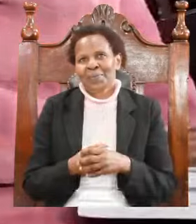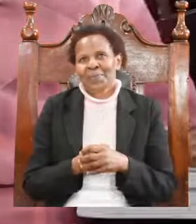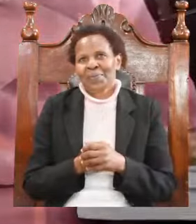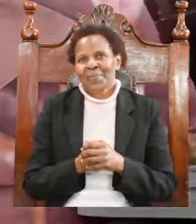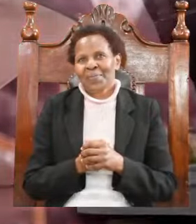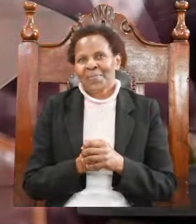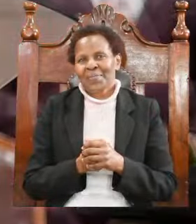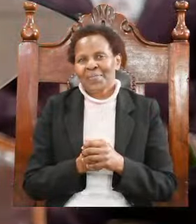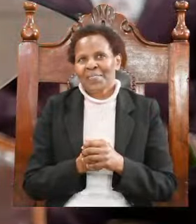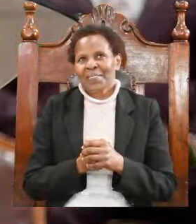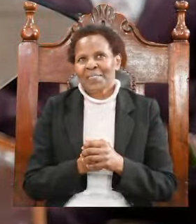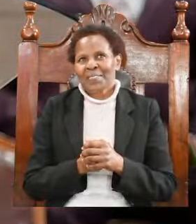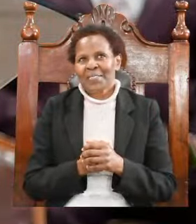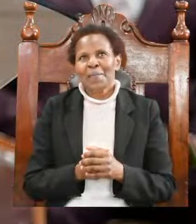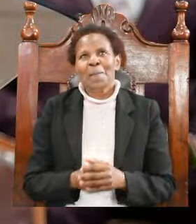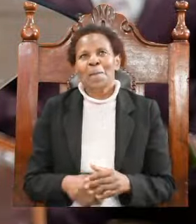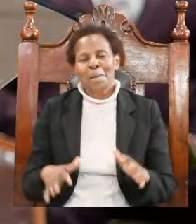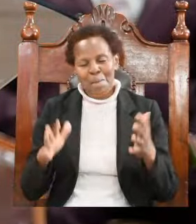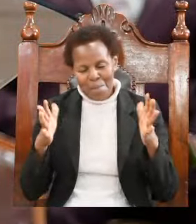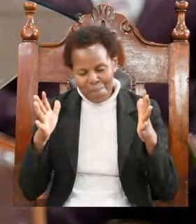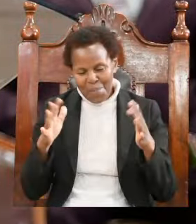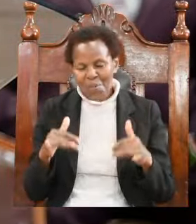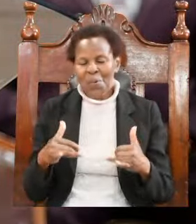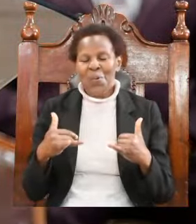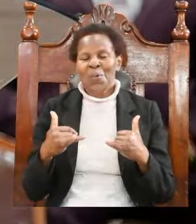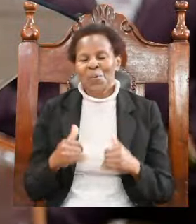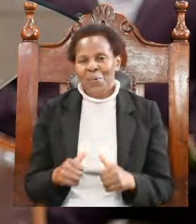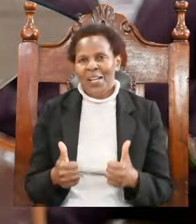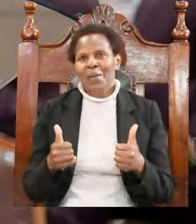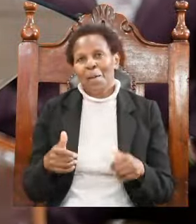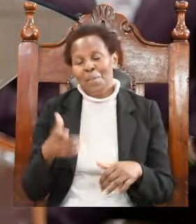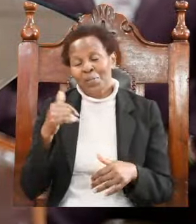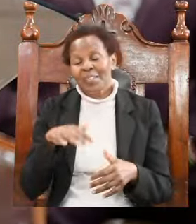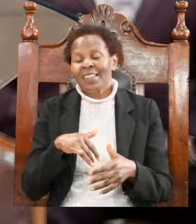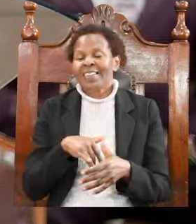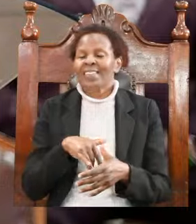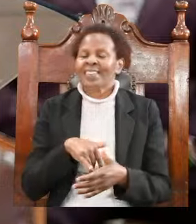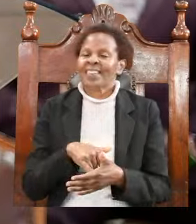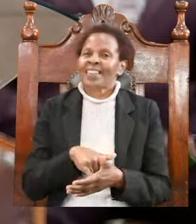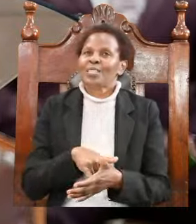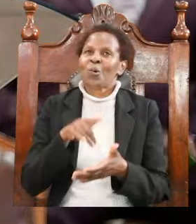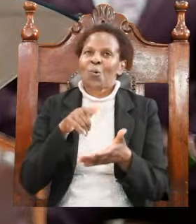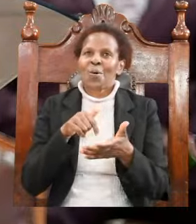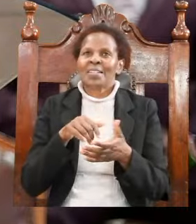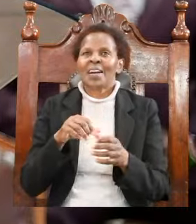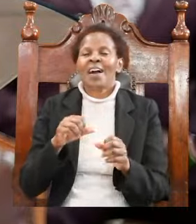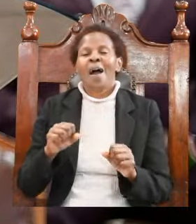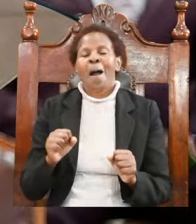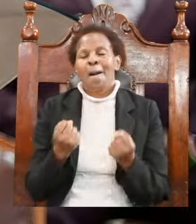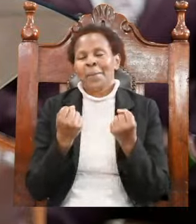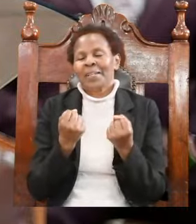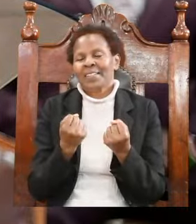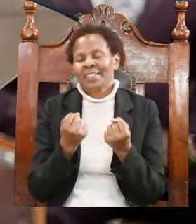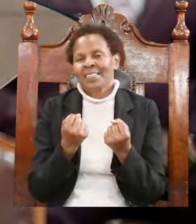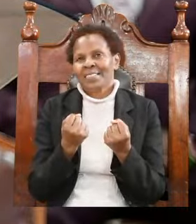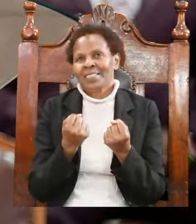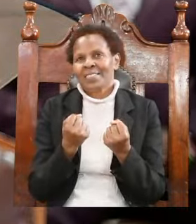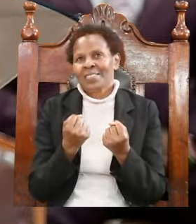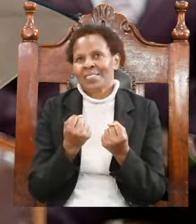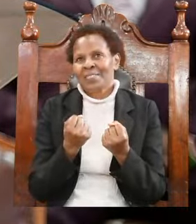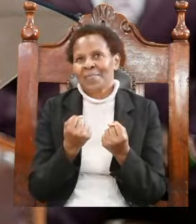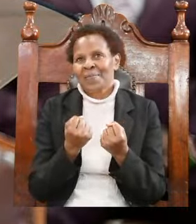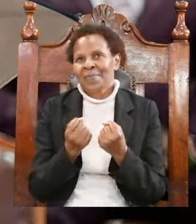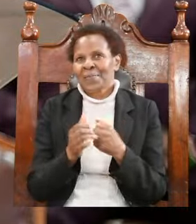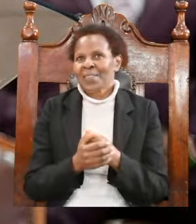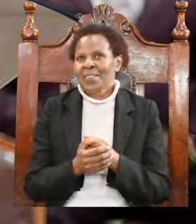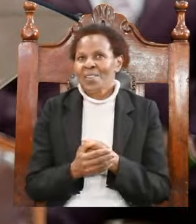You that akama mtaki kupiga makofi, that is what happened. And it's the fourth year in a row that we have beat